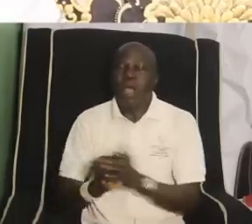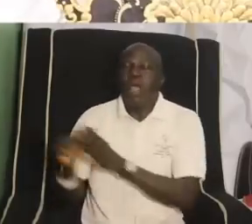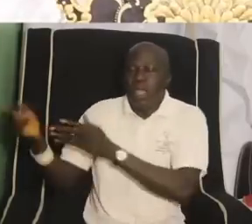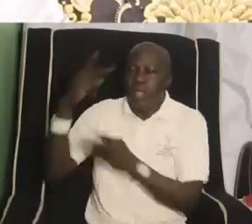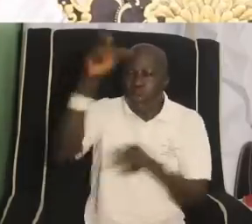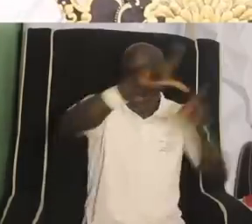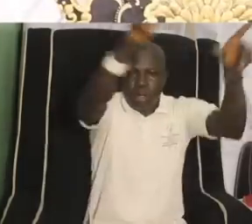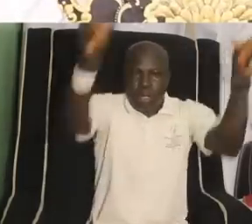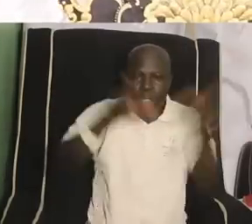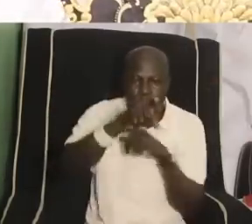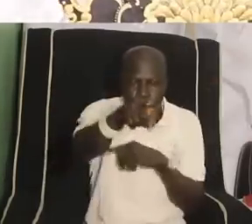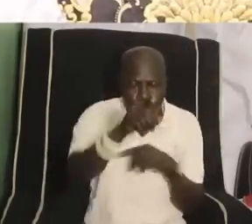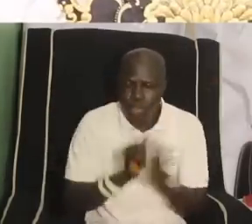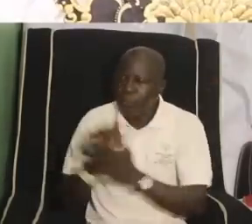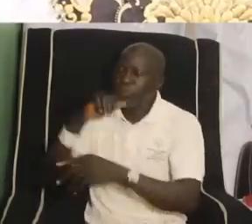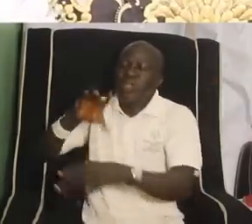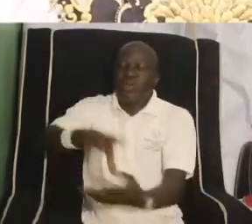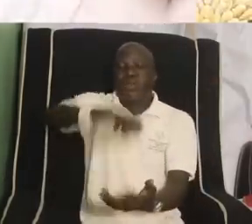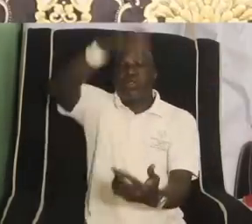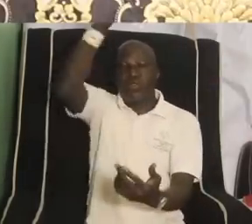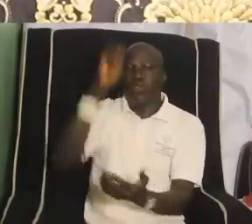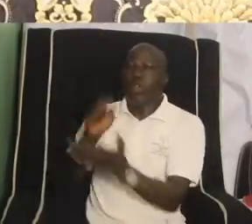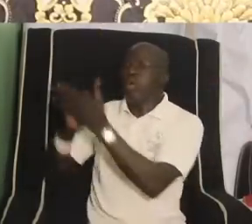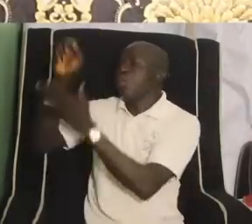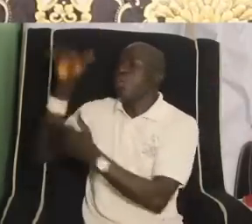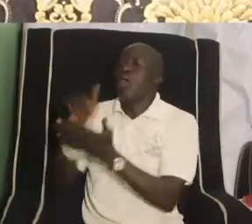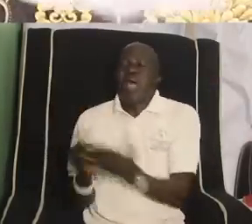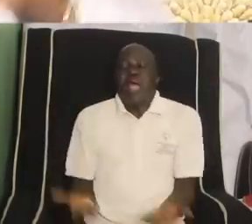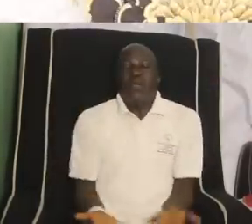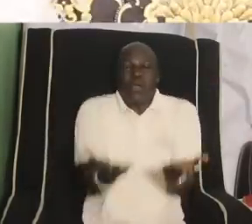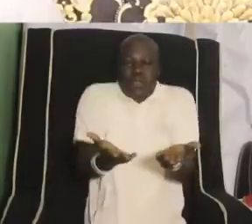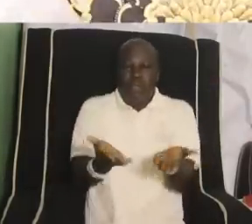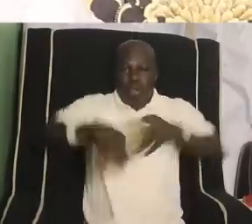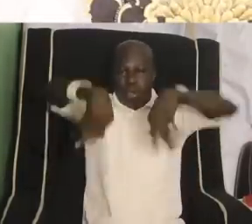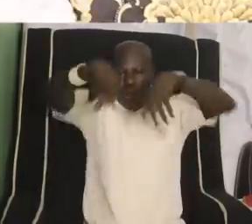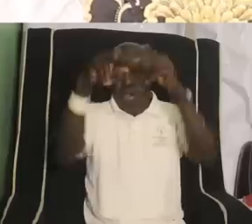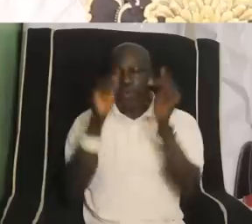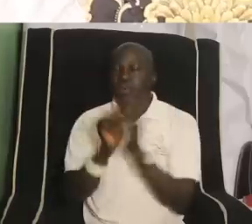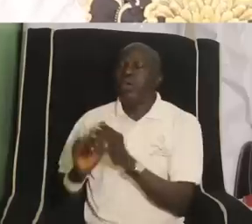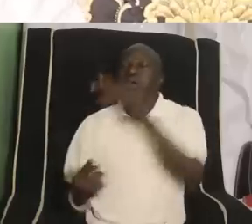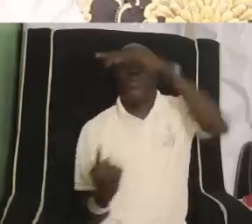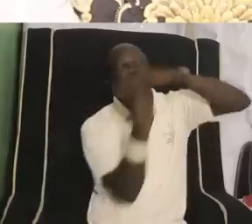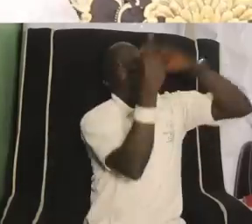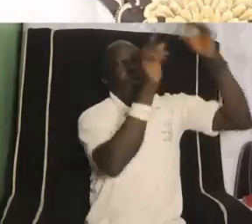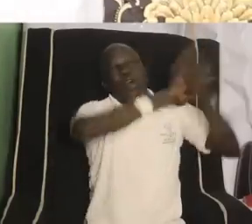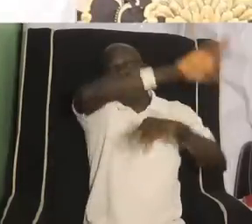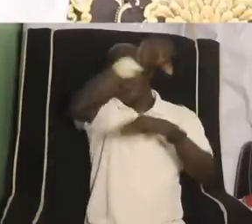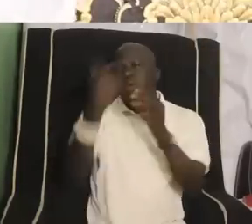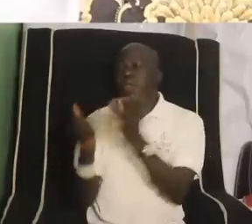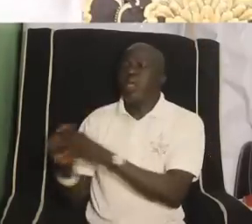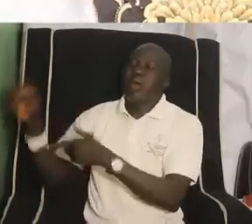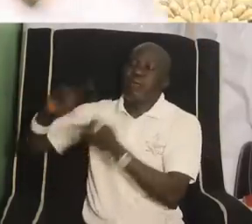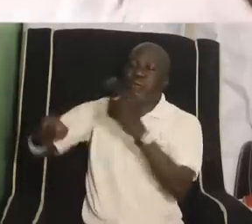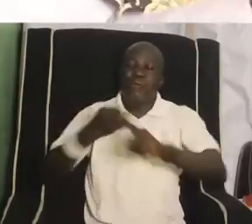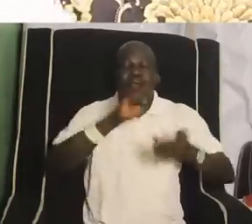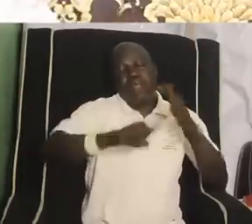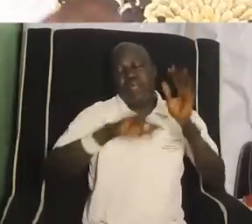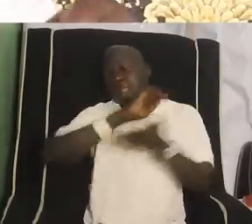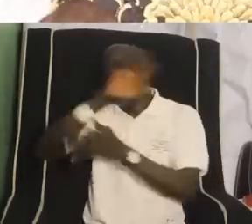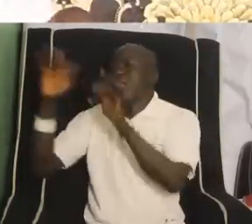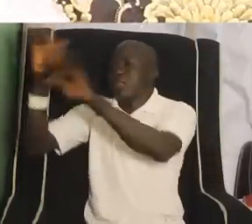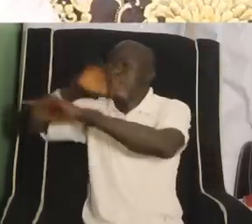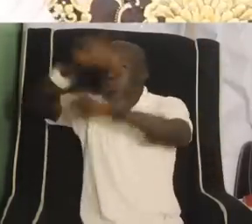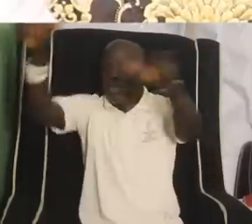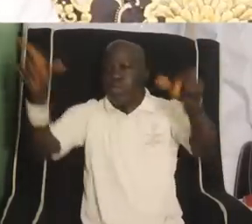power will locate you and bring you out, will lift you up, will receive what you are made. Mercy